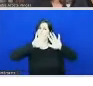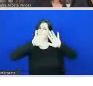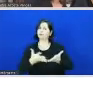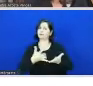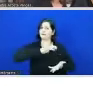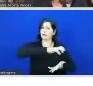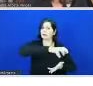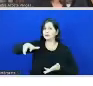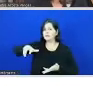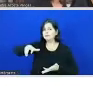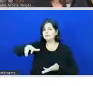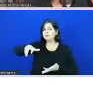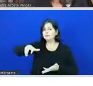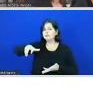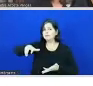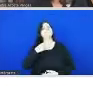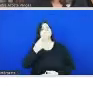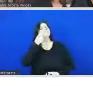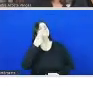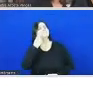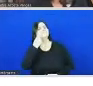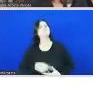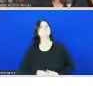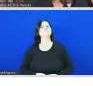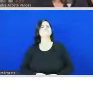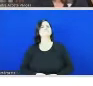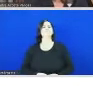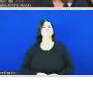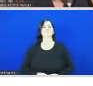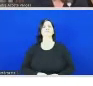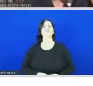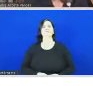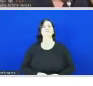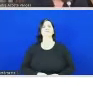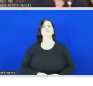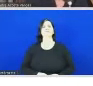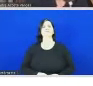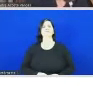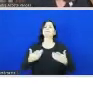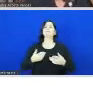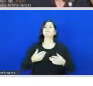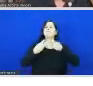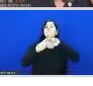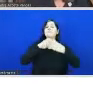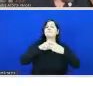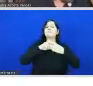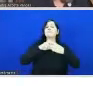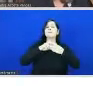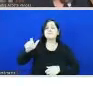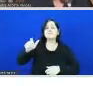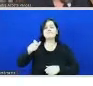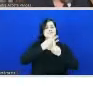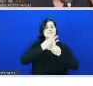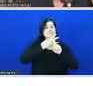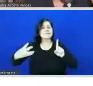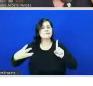multiple intersecting forms of human rights violations that women and girls experience. What we see at IDLO is that